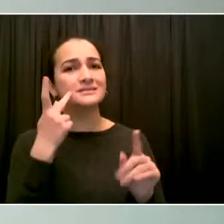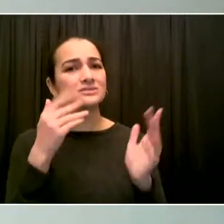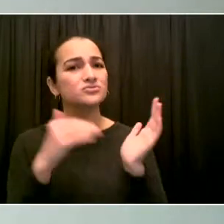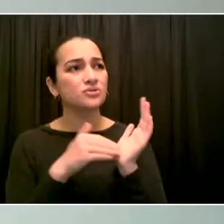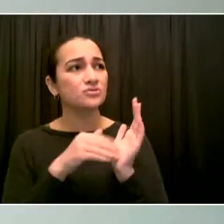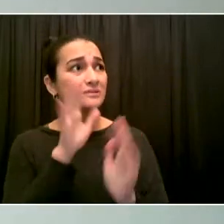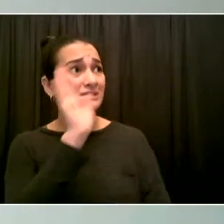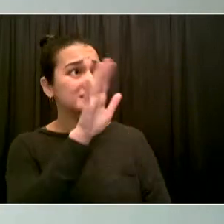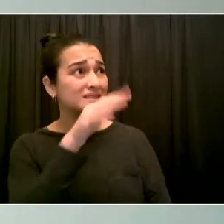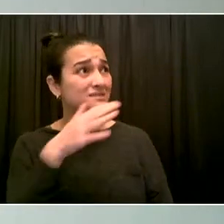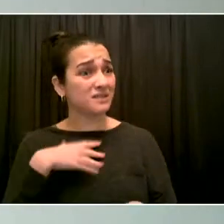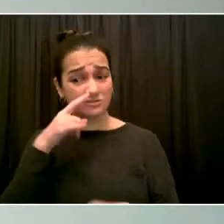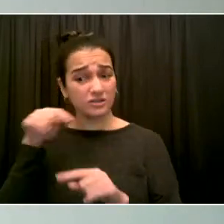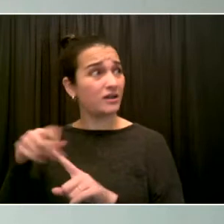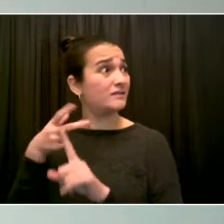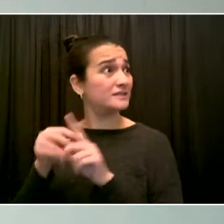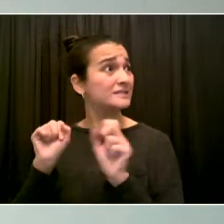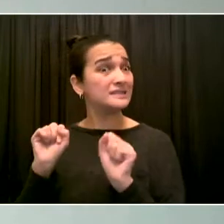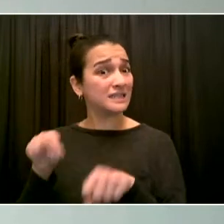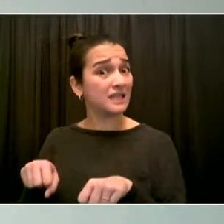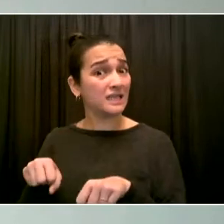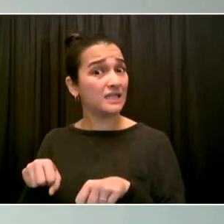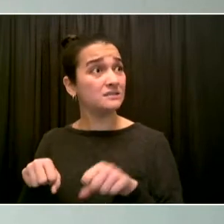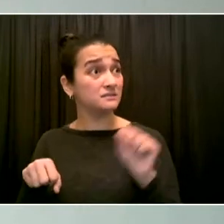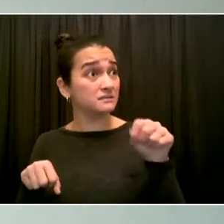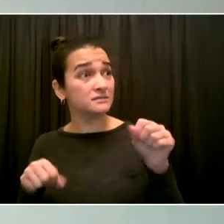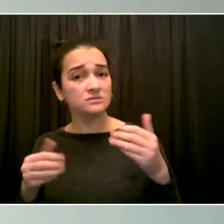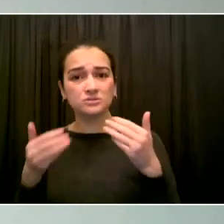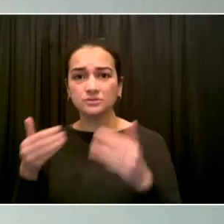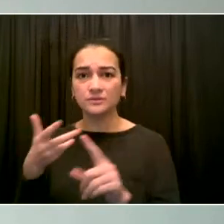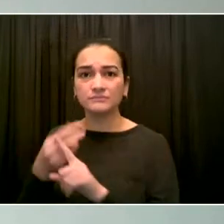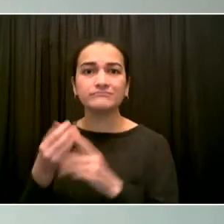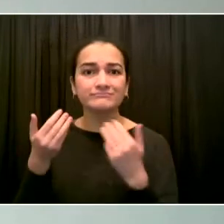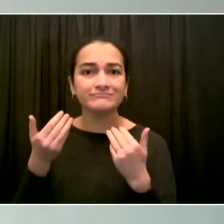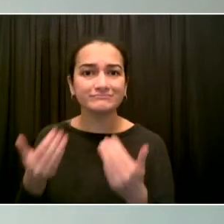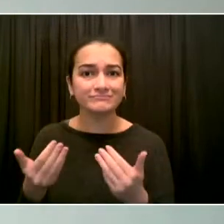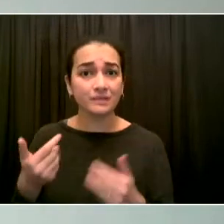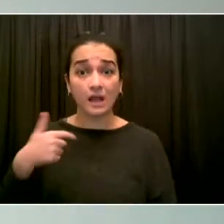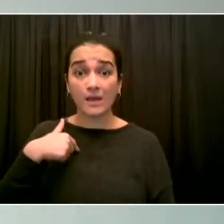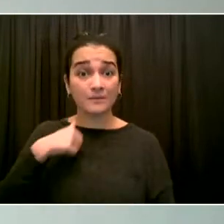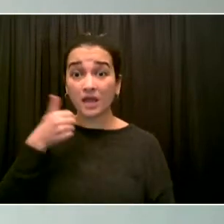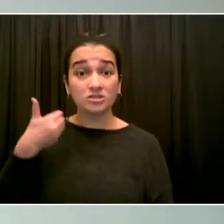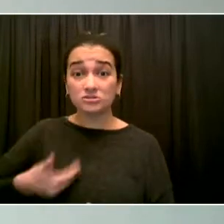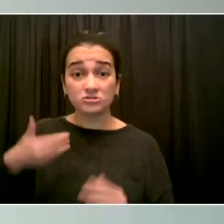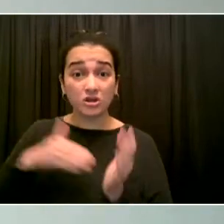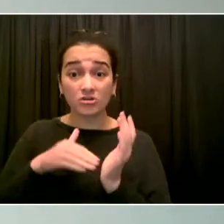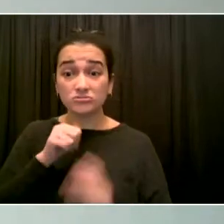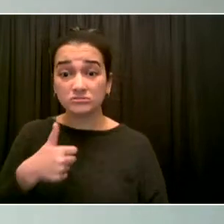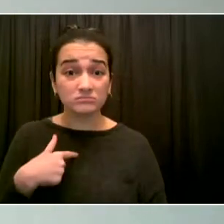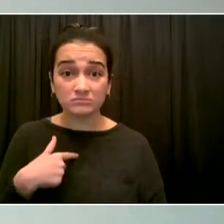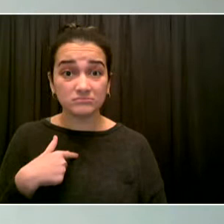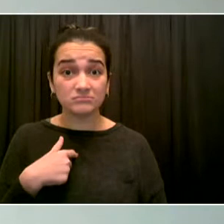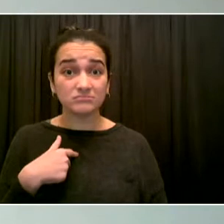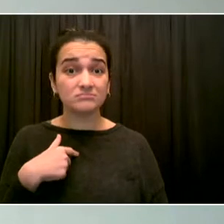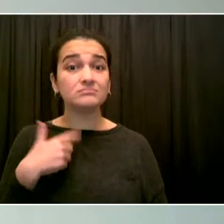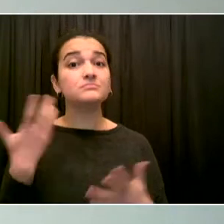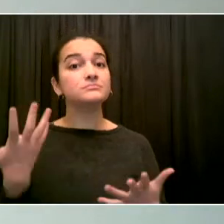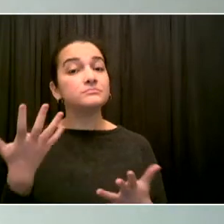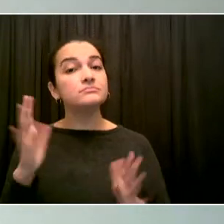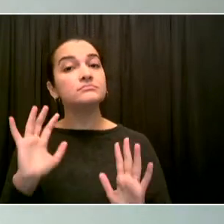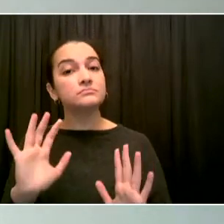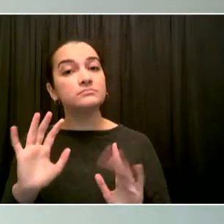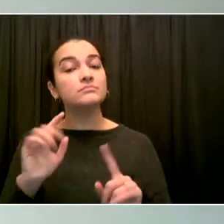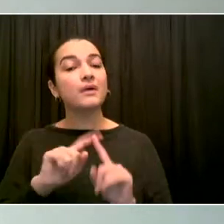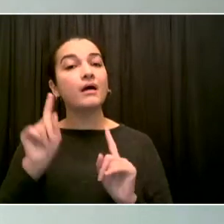your doctor to see if you're healthy enough for this booster. I myself, my wife and I were traveling to Israel next week to visit our children who live